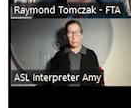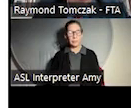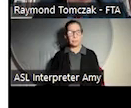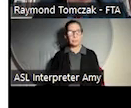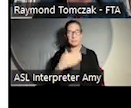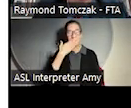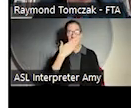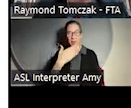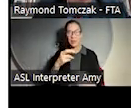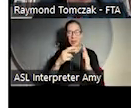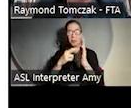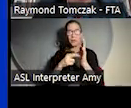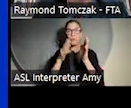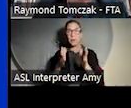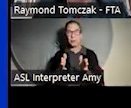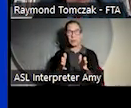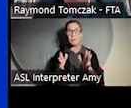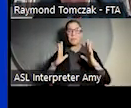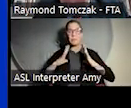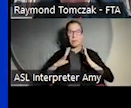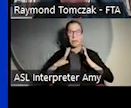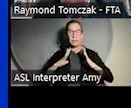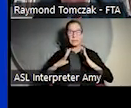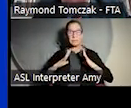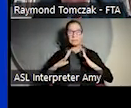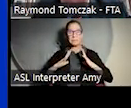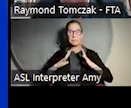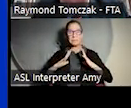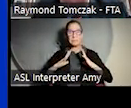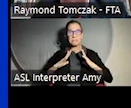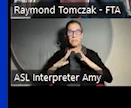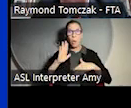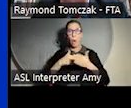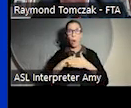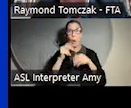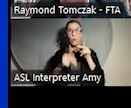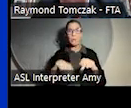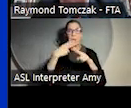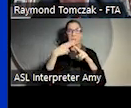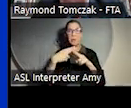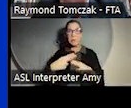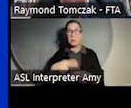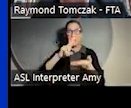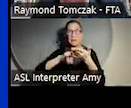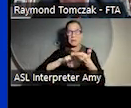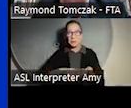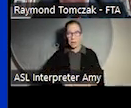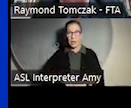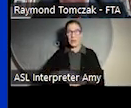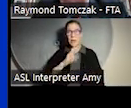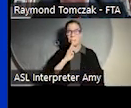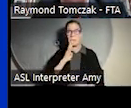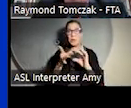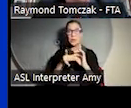Thank you, registrars. So with that, we have concluded the people who have signed up to speak who are with us this evening. What we will